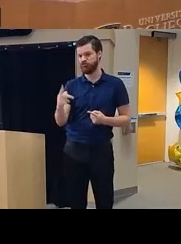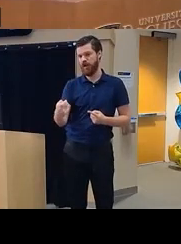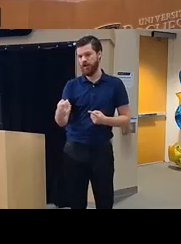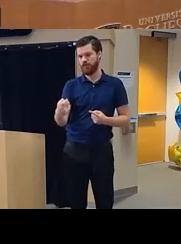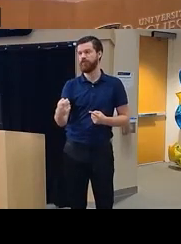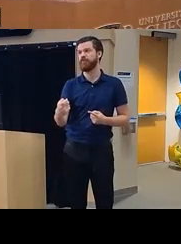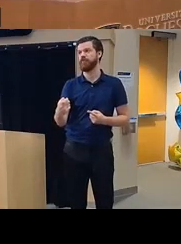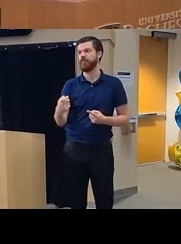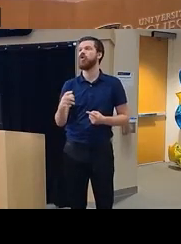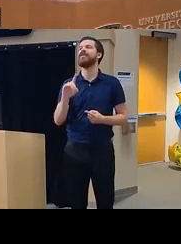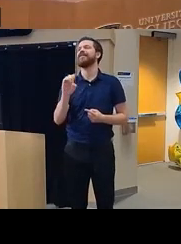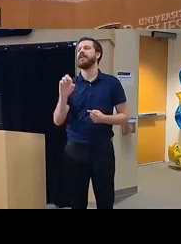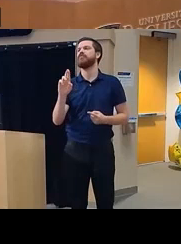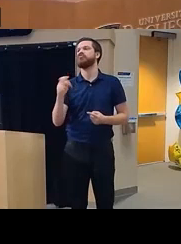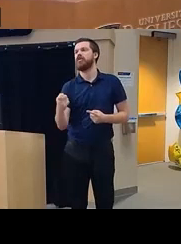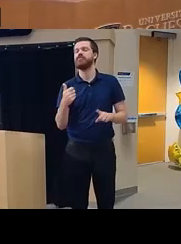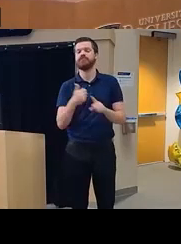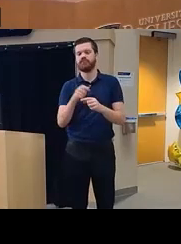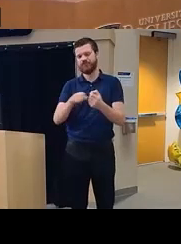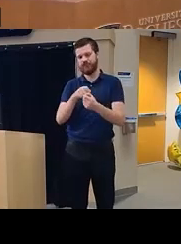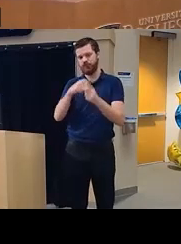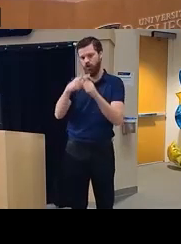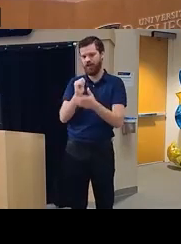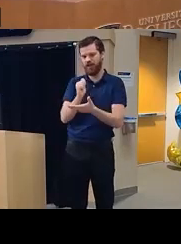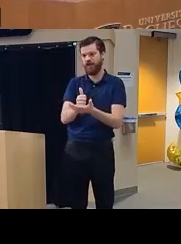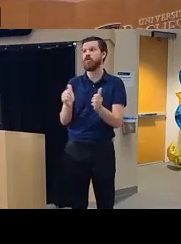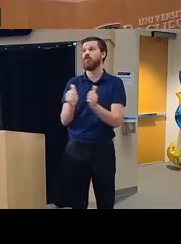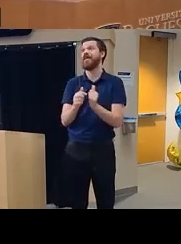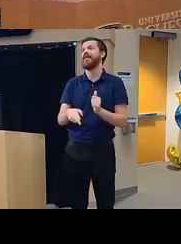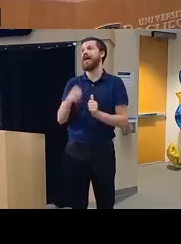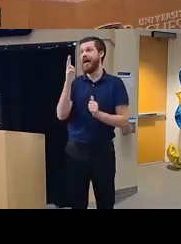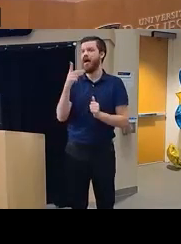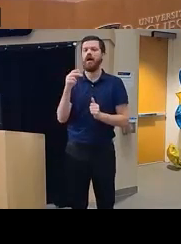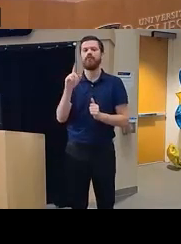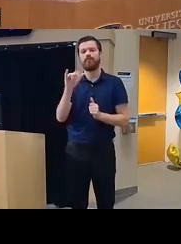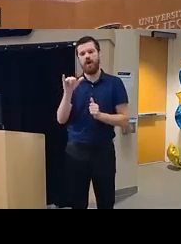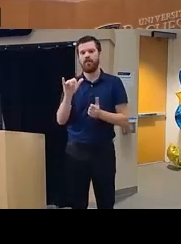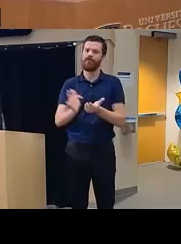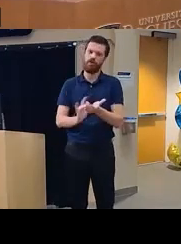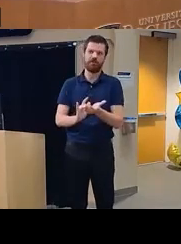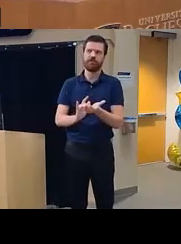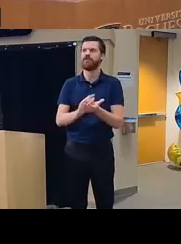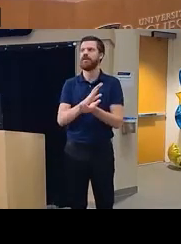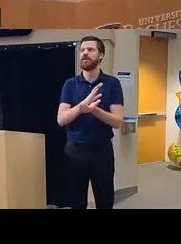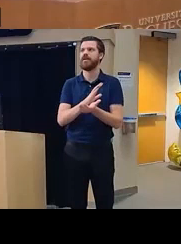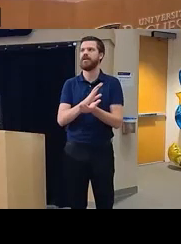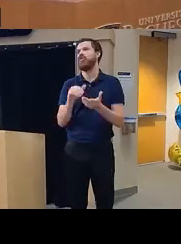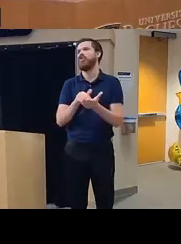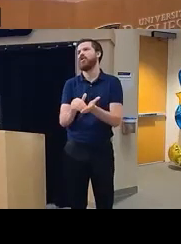as a specific targeted intervention, given the high degree of polypharmacy, and